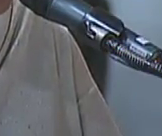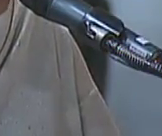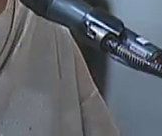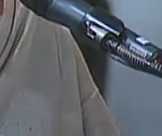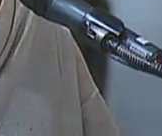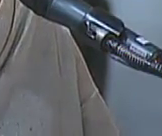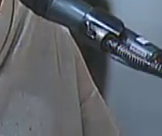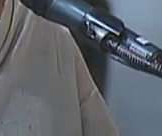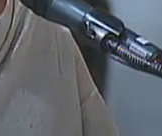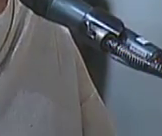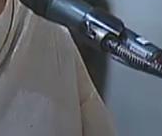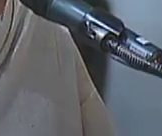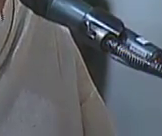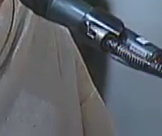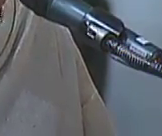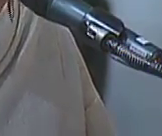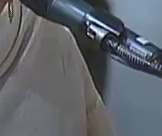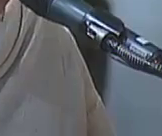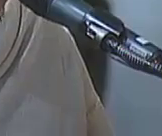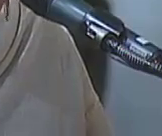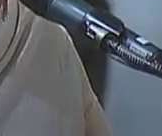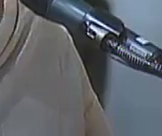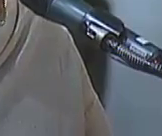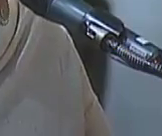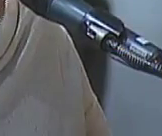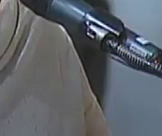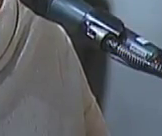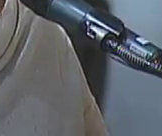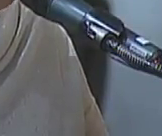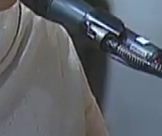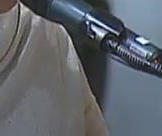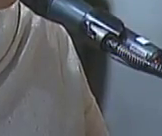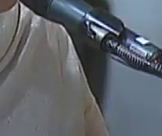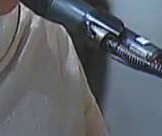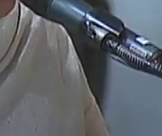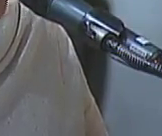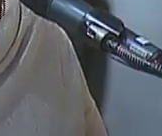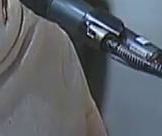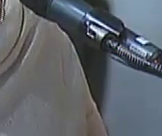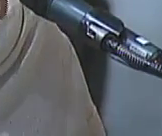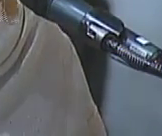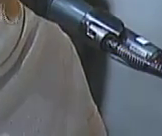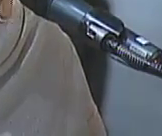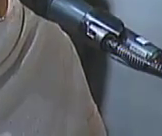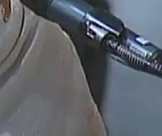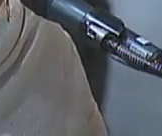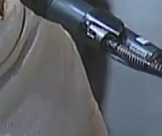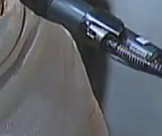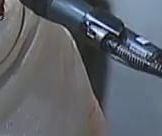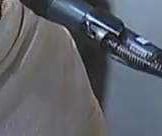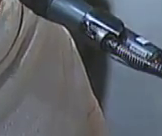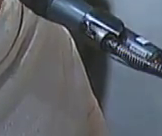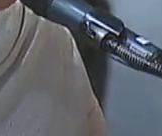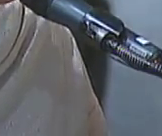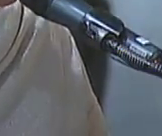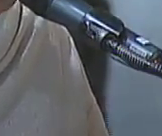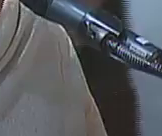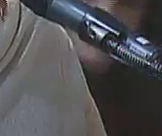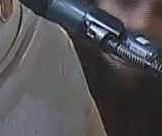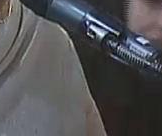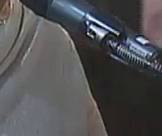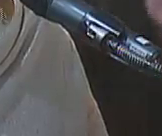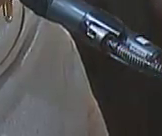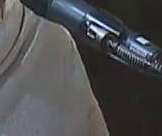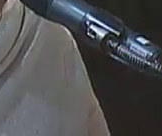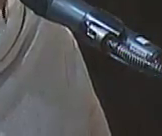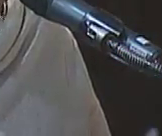and future. Thank you. Joining us this evening is Ms. Dawn Lee, CEO for the WHAS